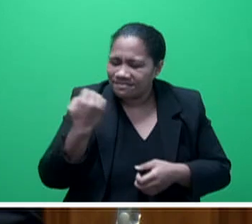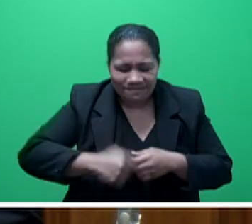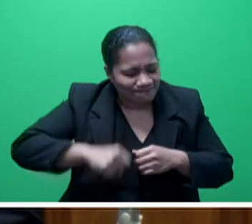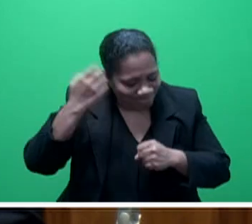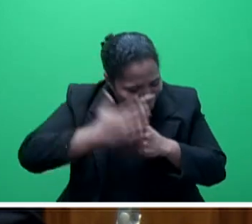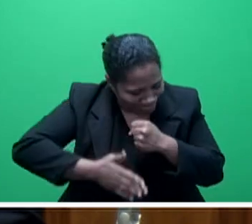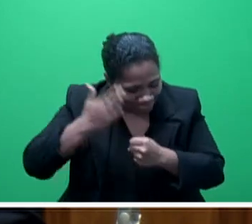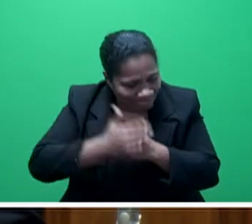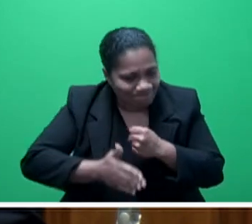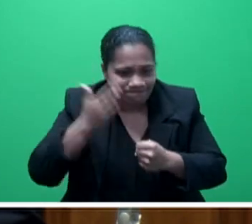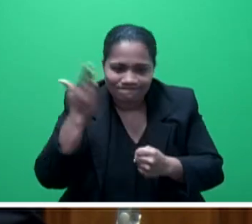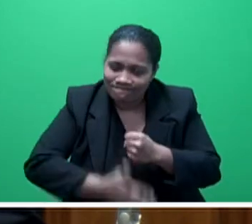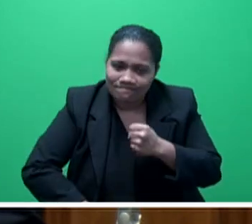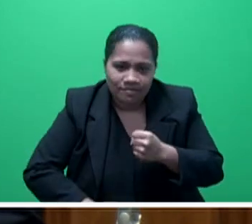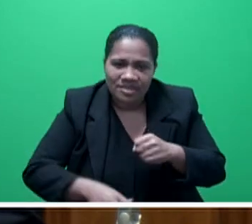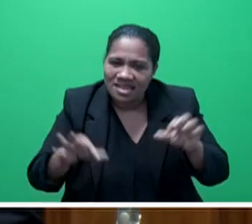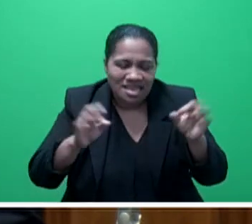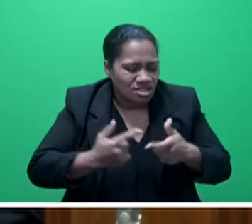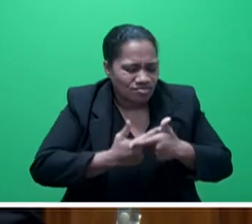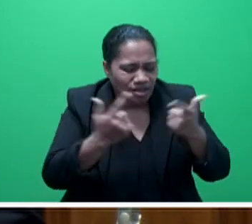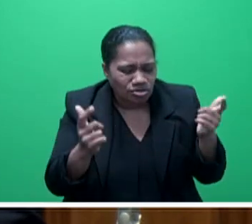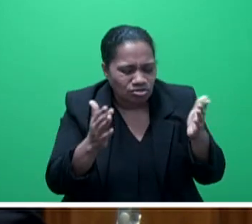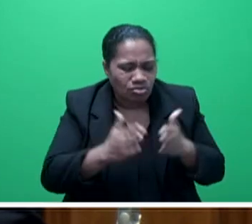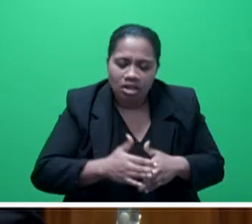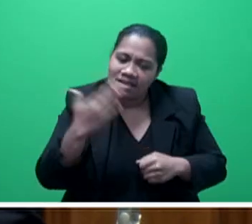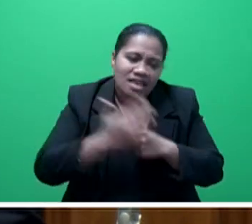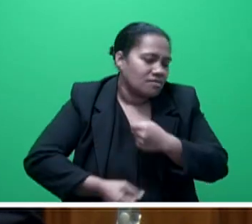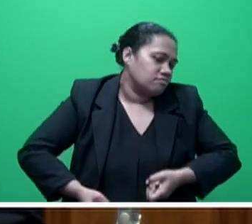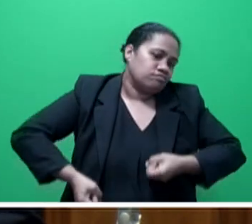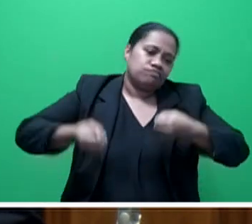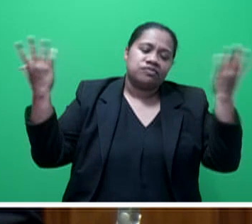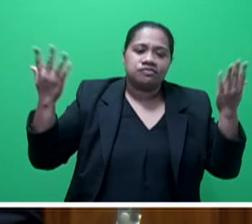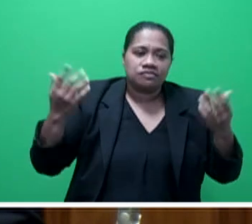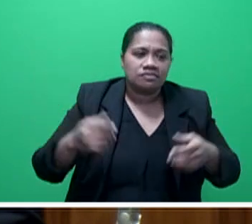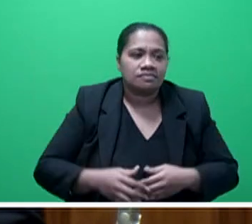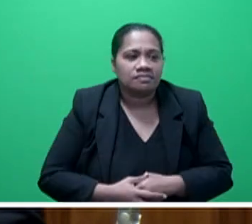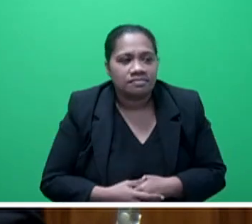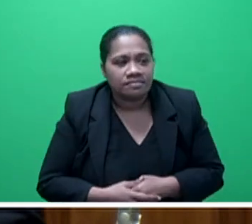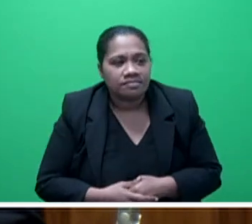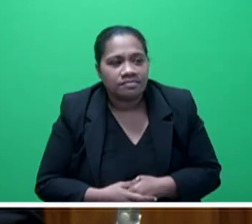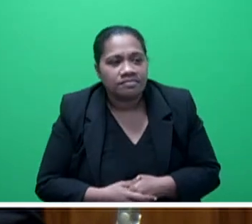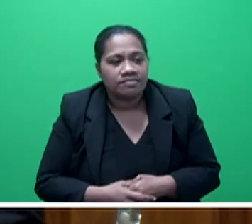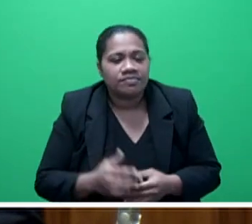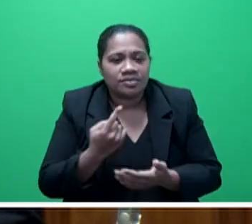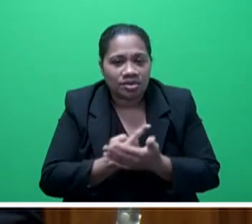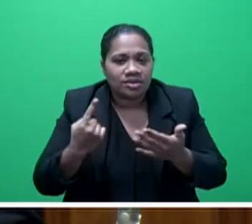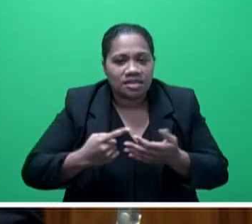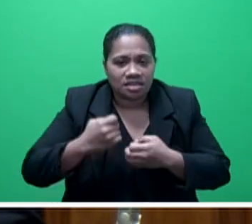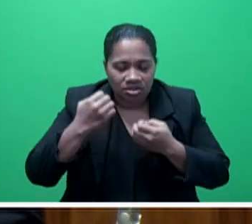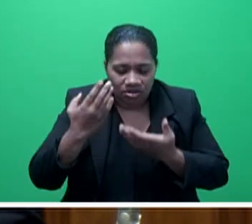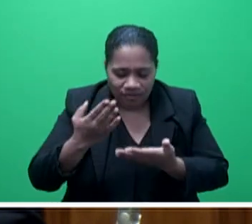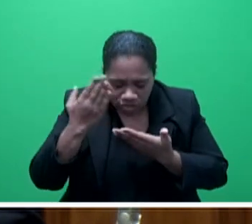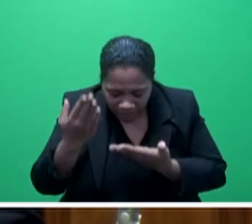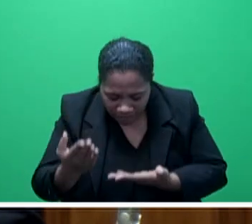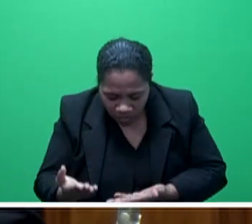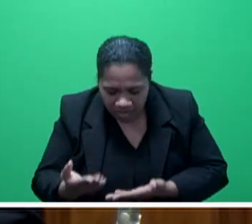never, never. In nothing, great or small, large or petty. Never give in, except to convictions of honor and good sense." End quote.